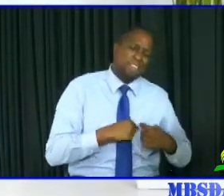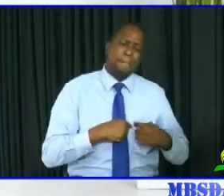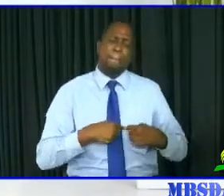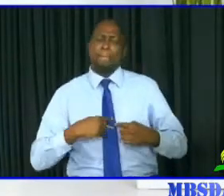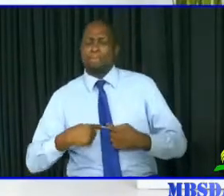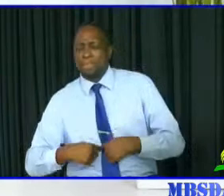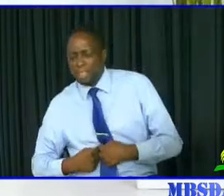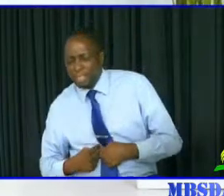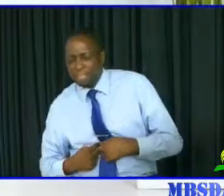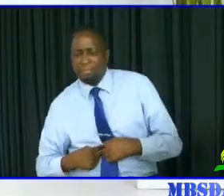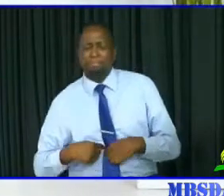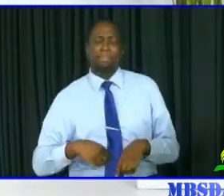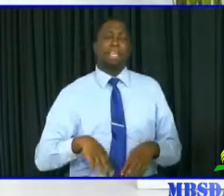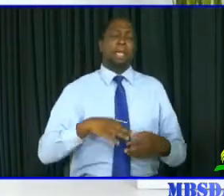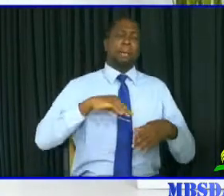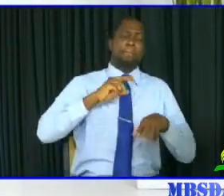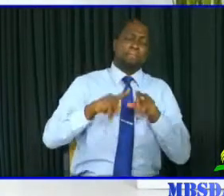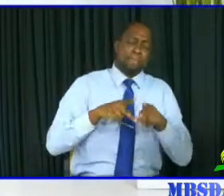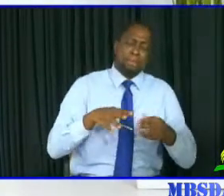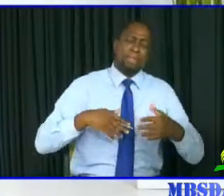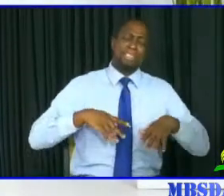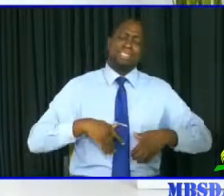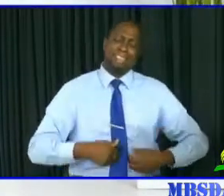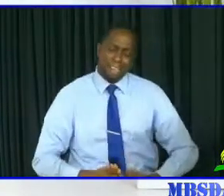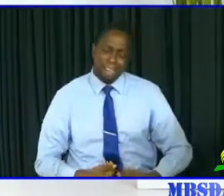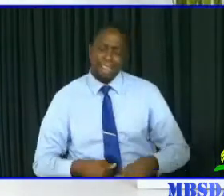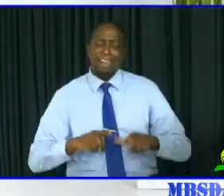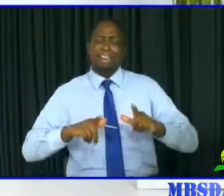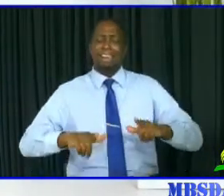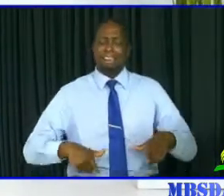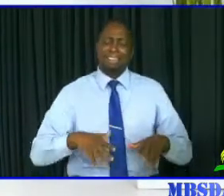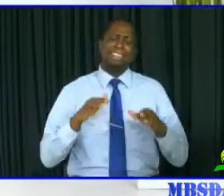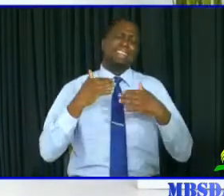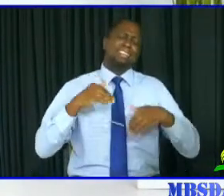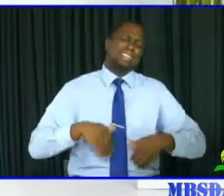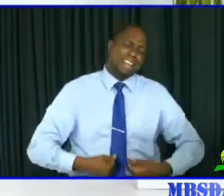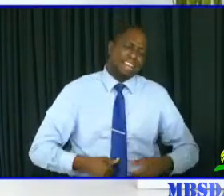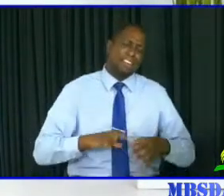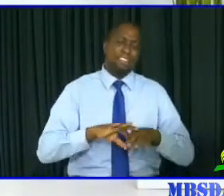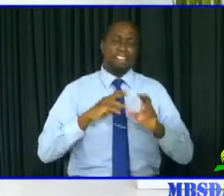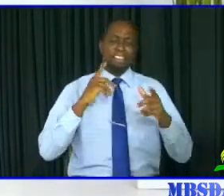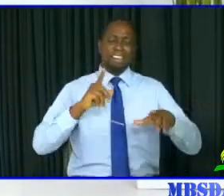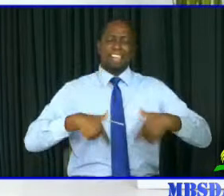pain, individuals are tired, tired of living in a broken world,